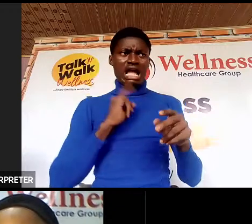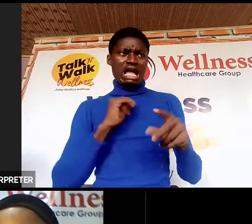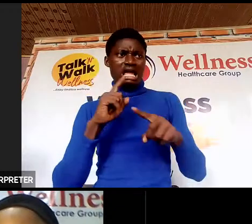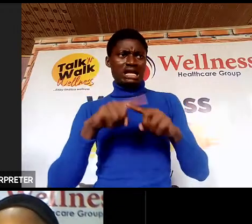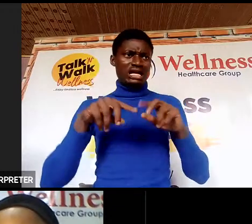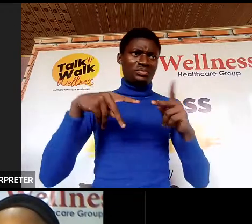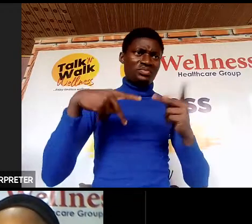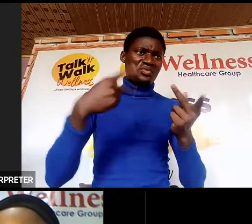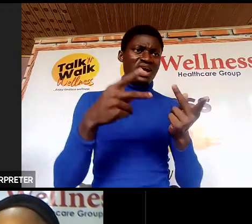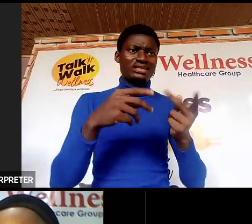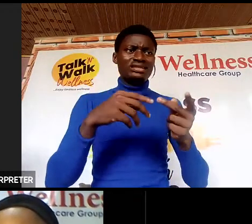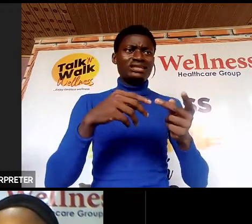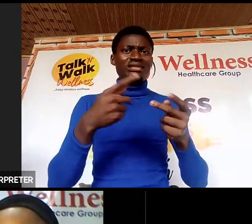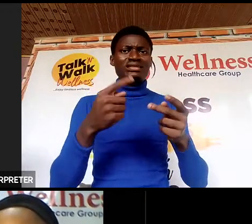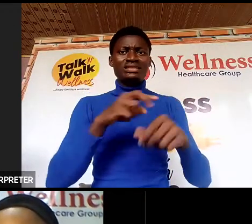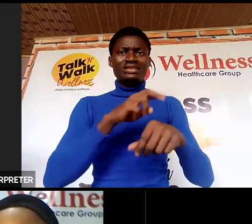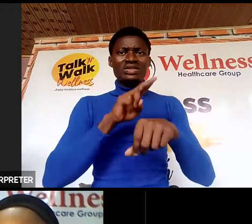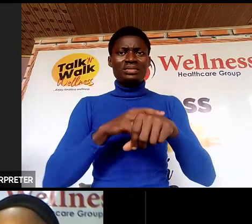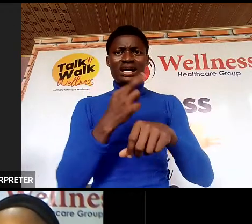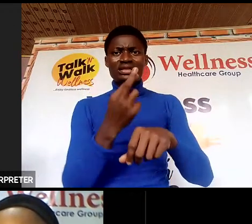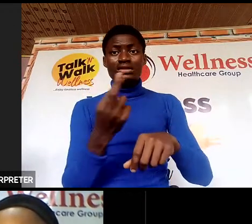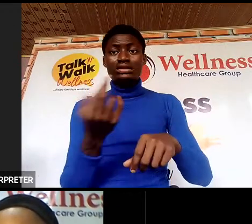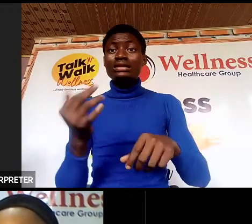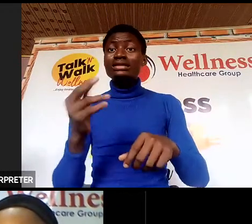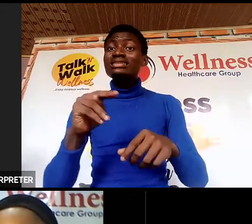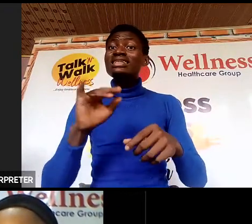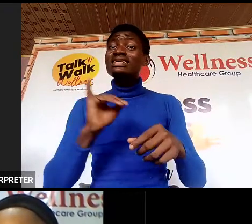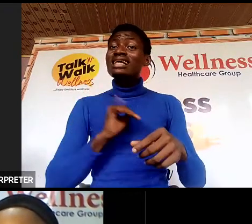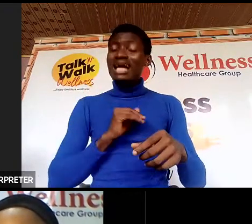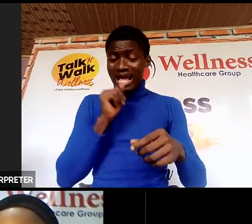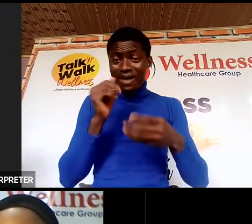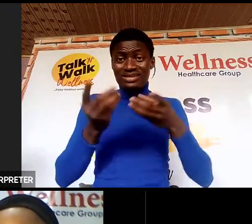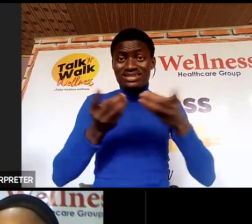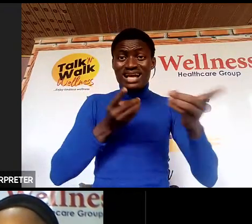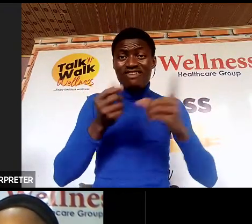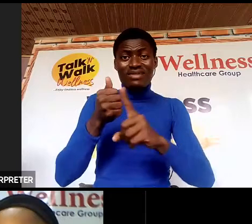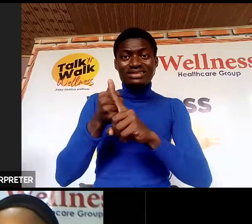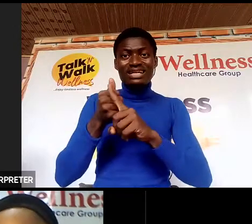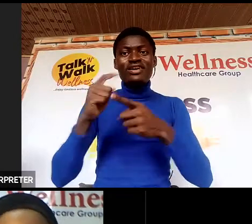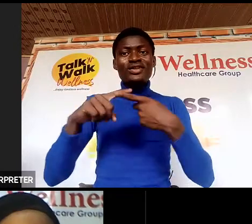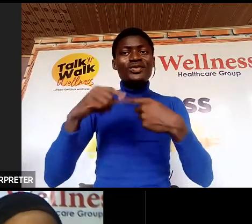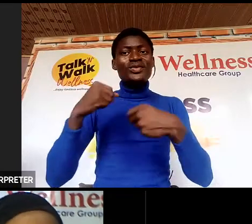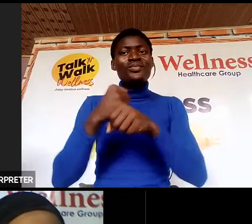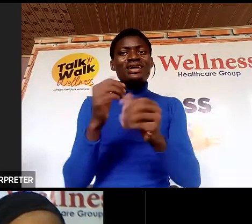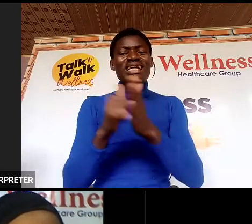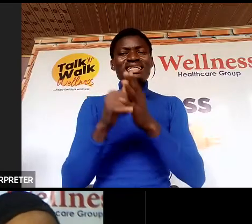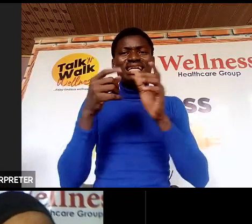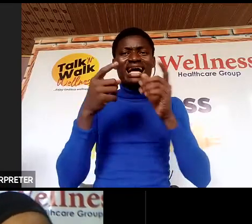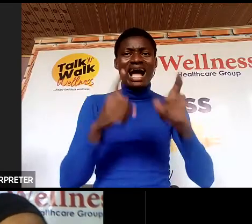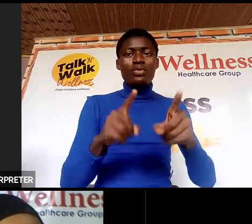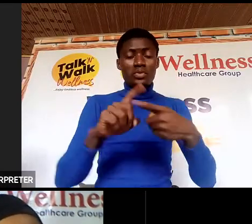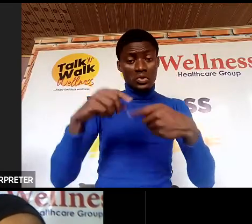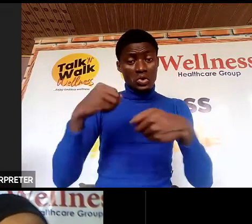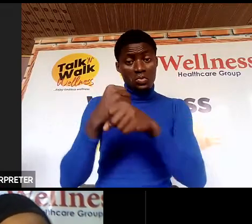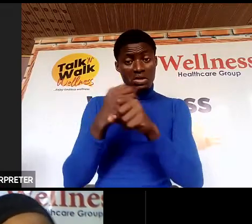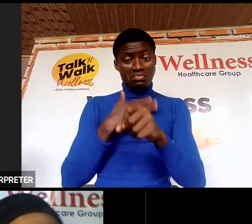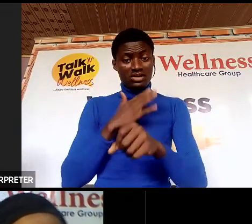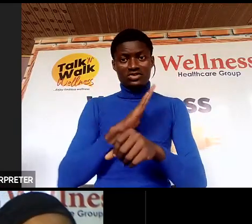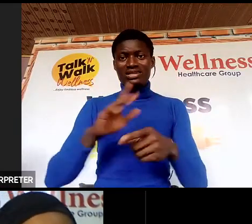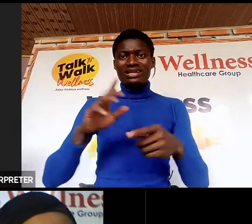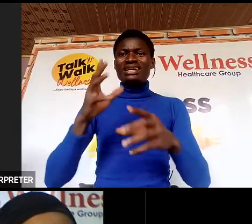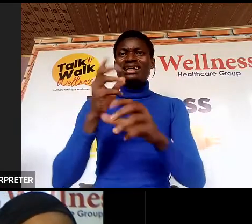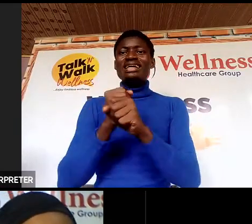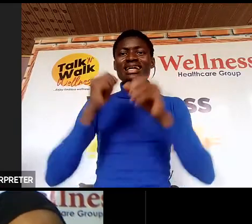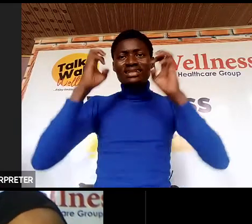that happens. So I'm planning, and for those things to happen, it doesn't just happen right away. It takes time. So number one